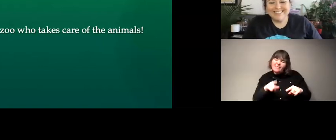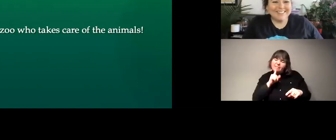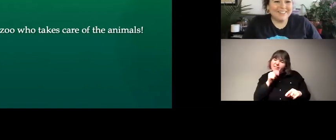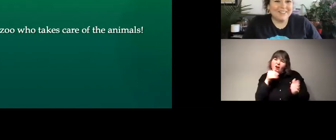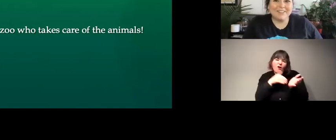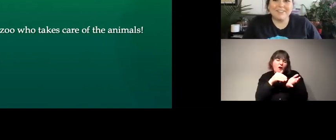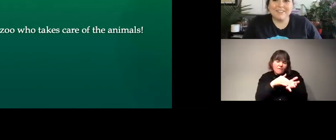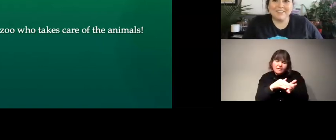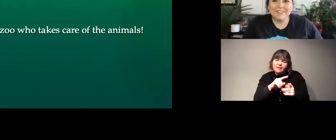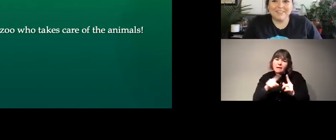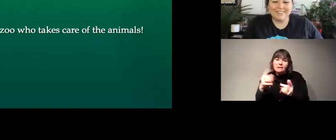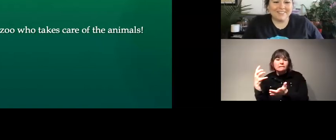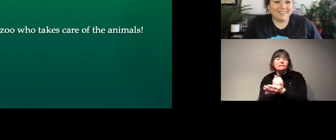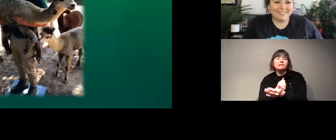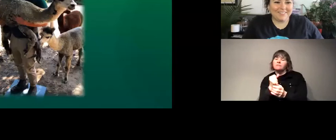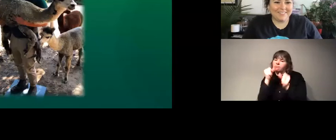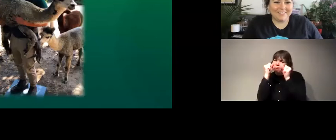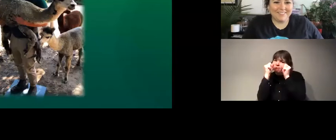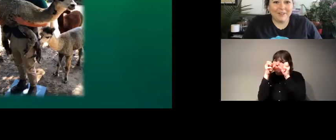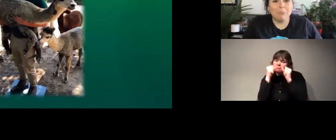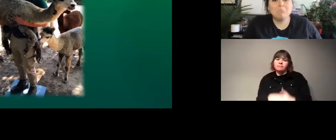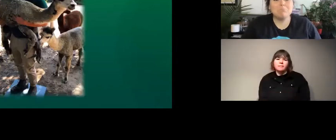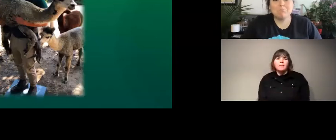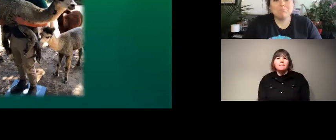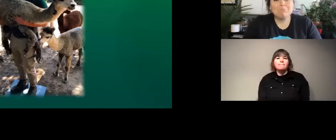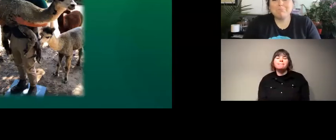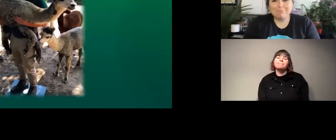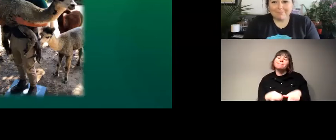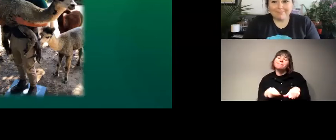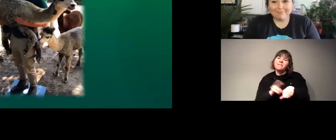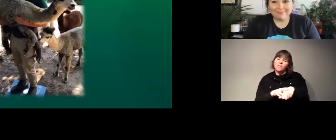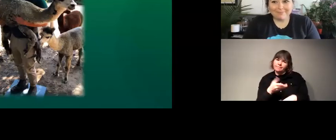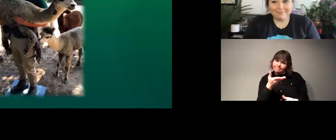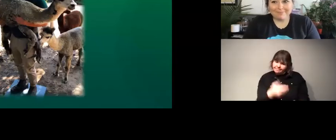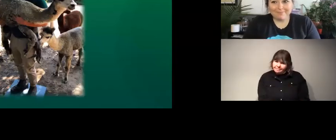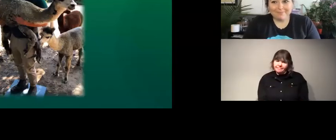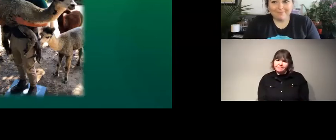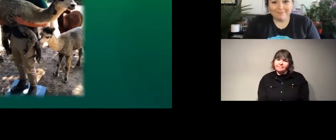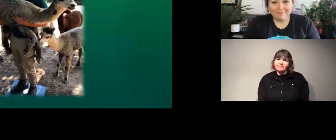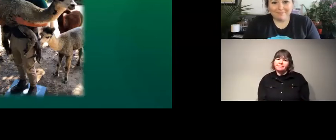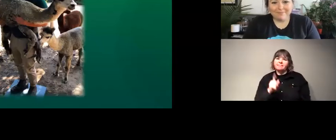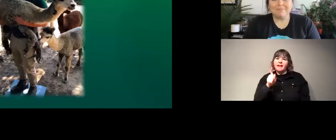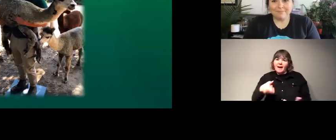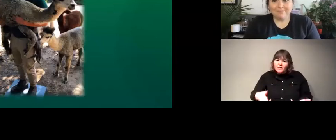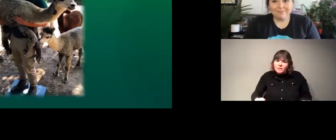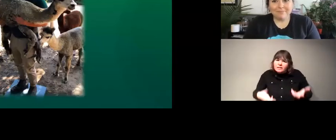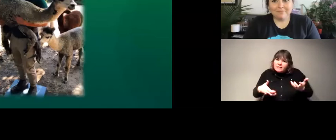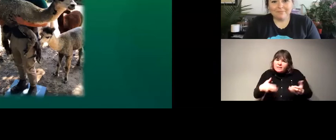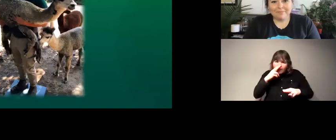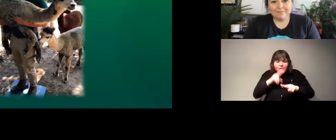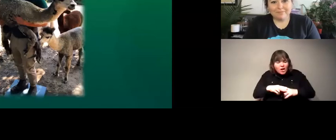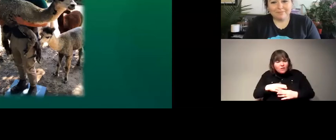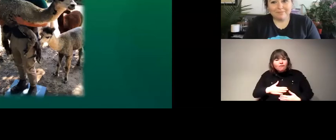when we do, it's spectacular. Of course, we have to pick them up for fun